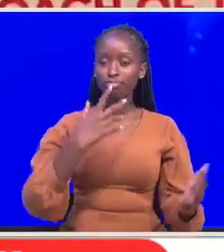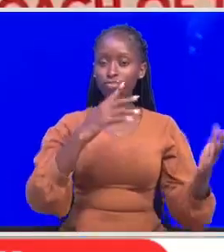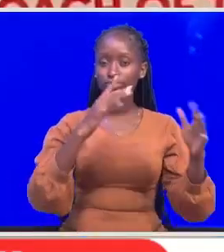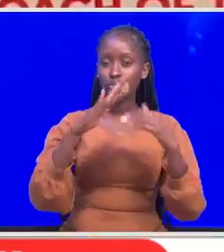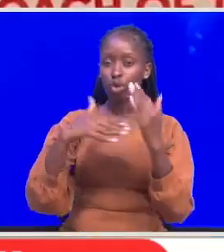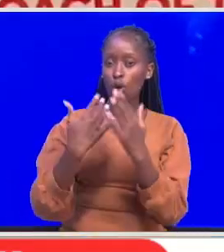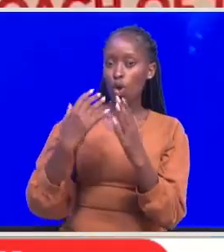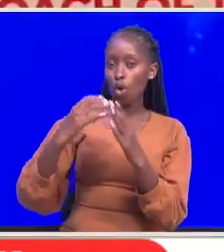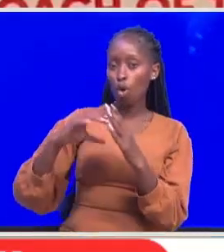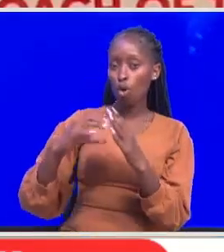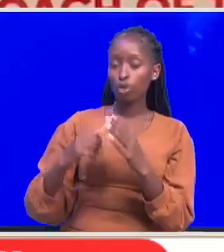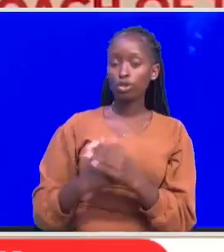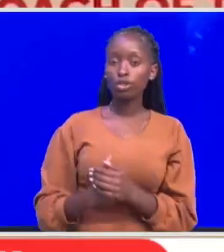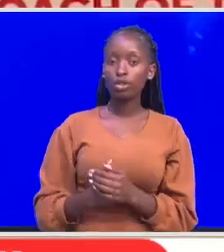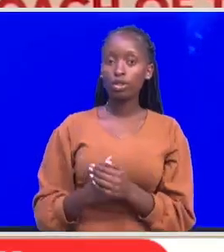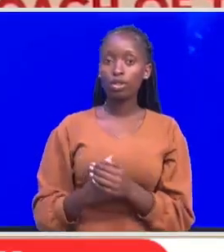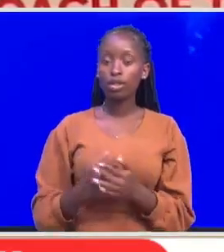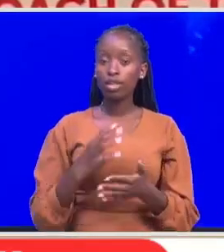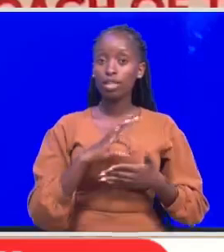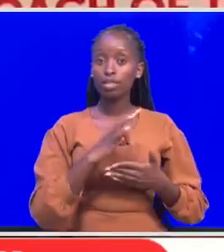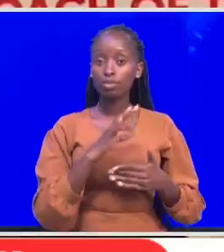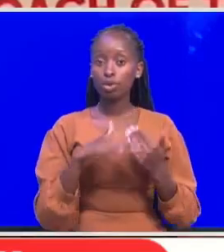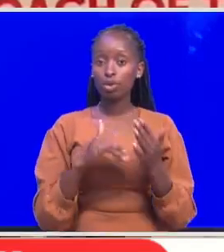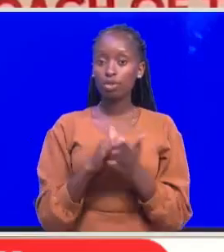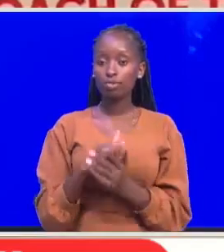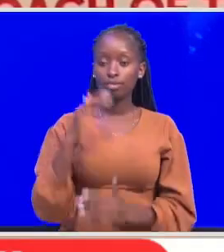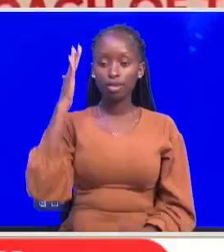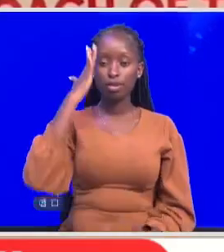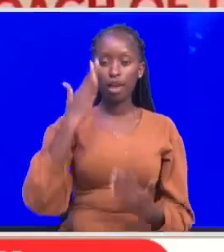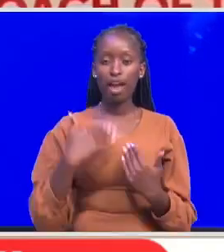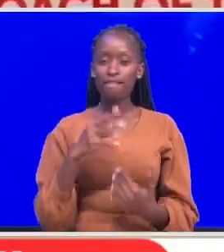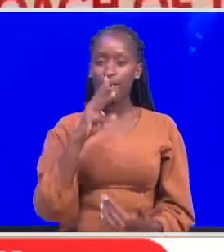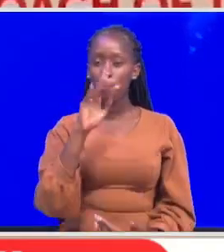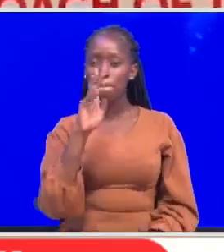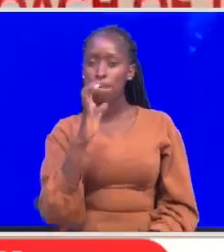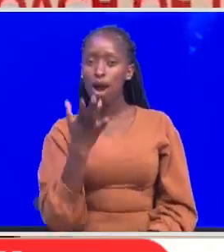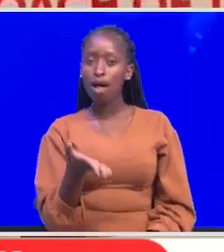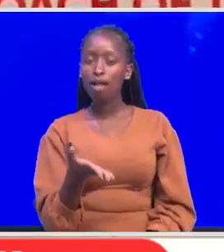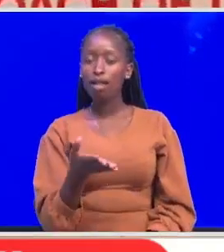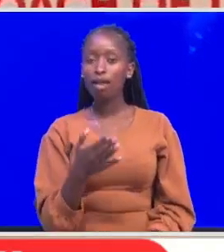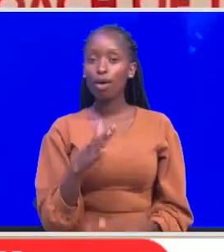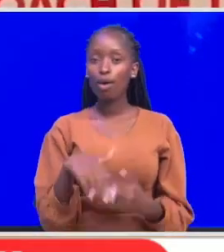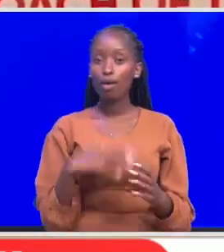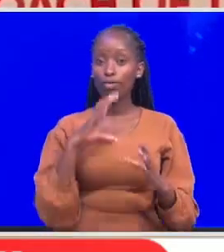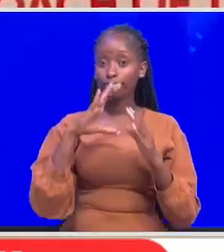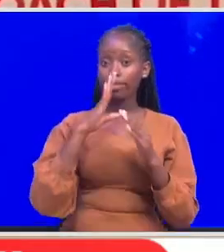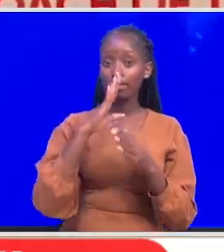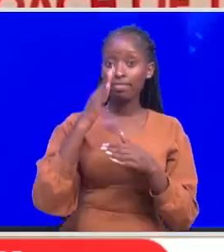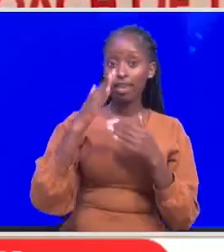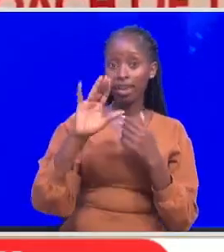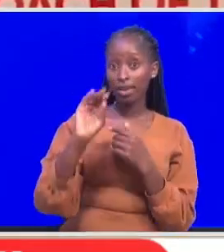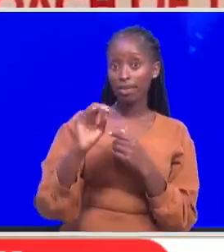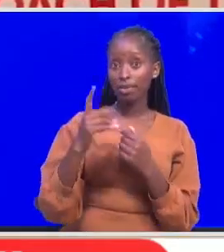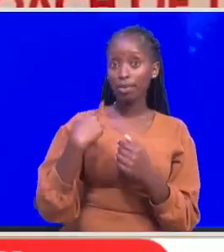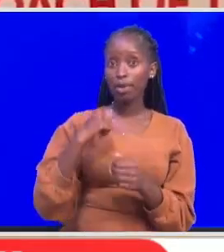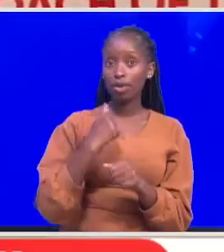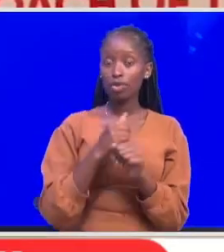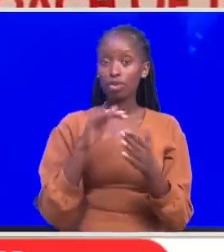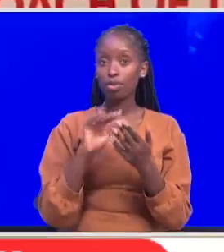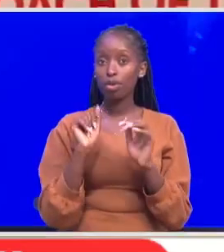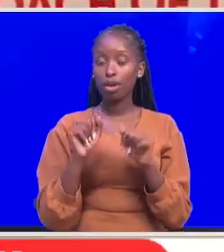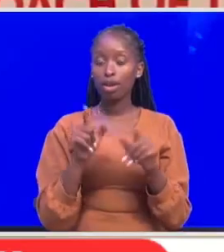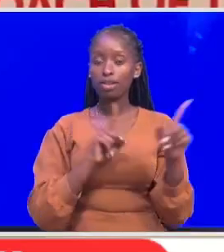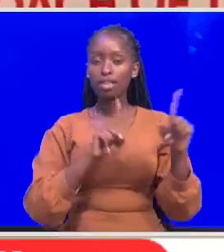In the spirit of partnership, Startimes, I know Kata is here, Mike is here. The conversation have always been endless. We can do more. Safaricom is